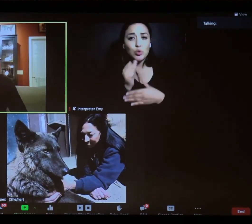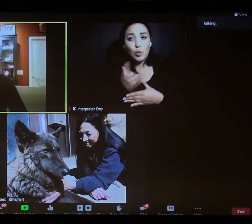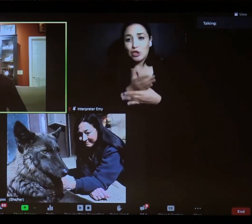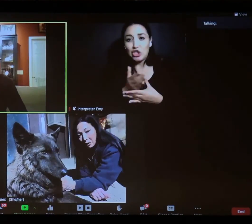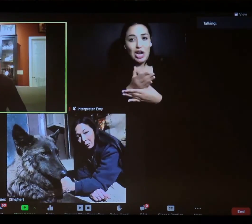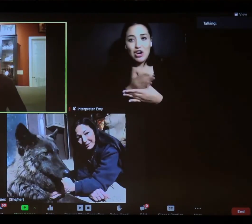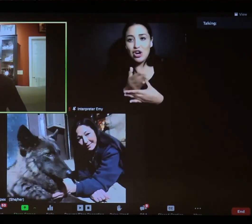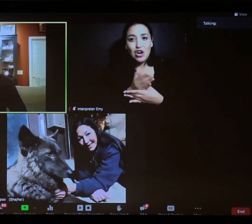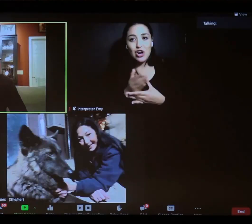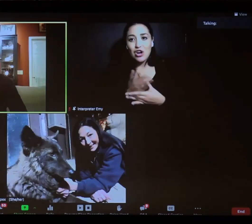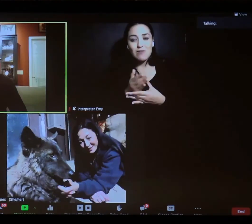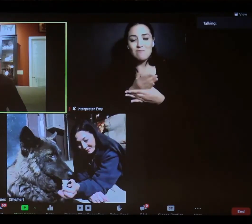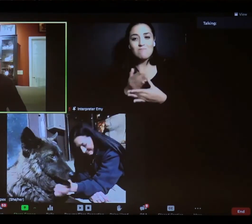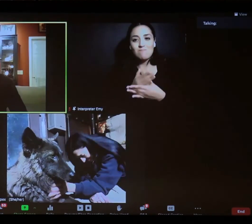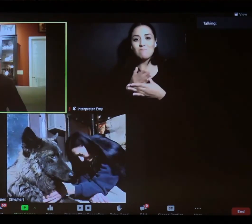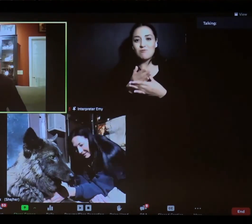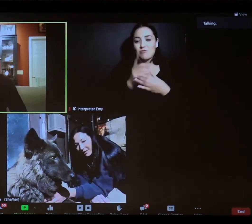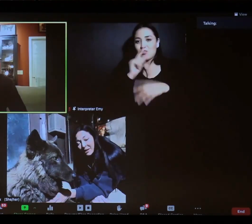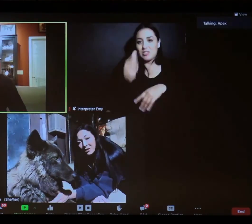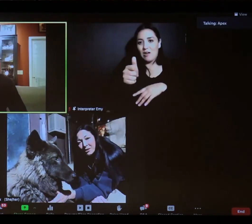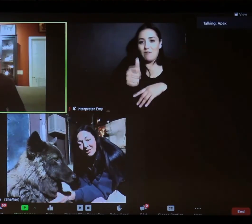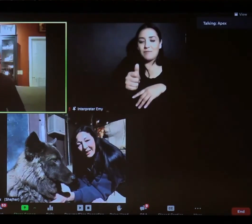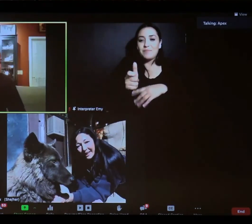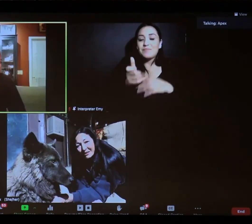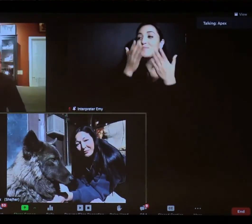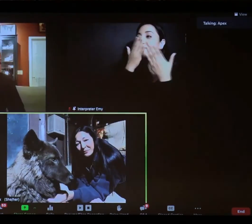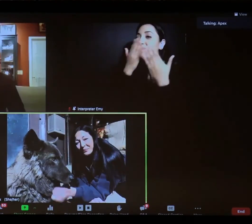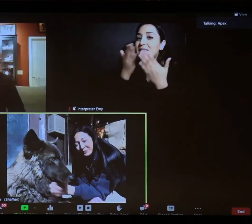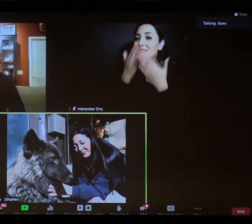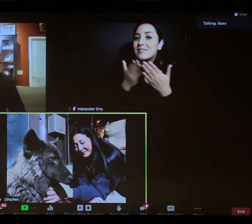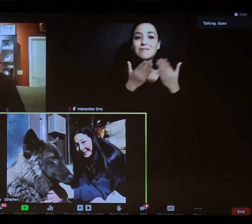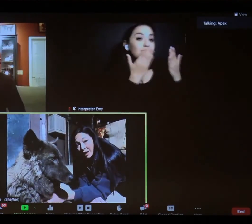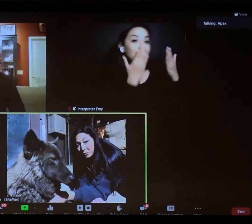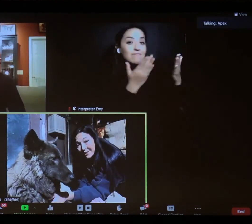Yes. Thank you, Bea. Thank you guys again.